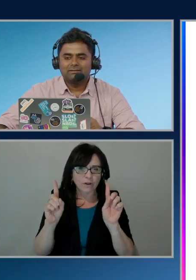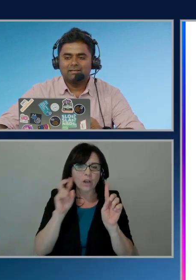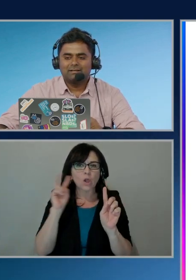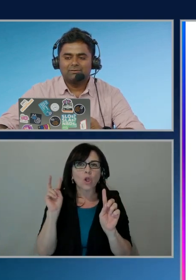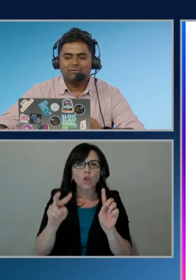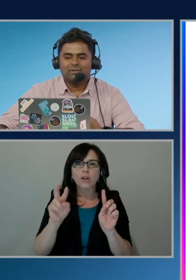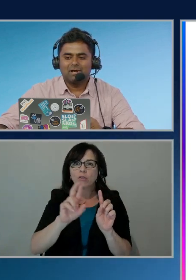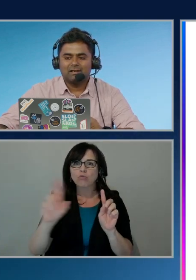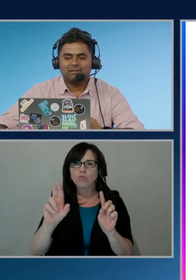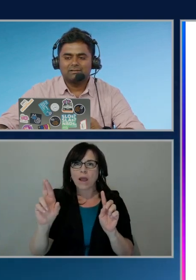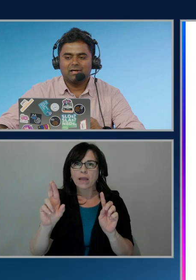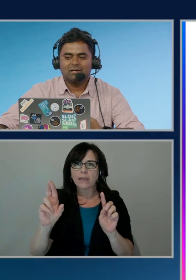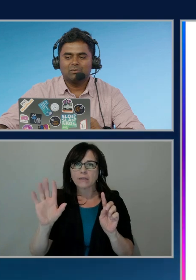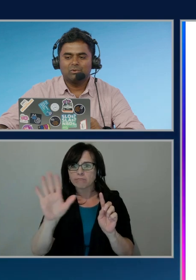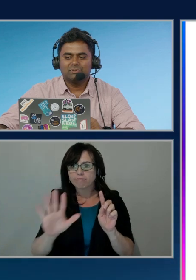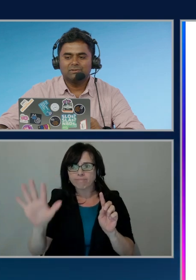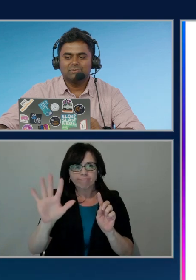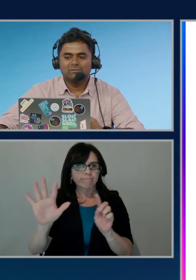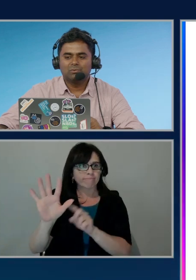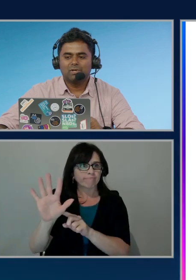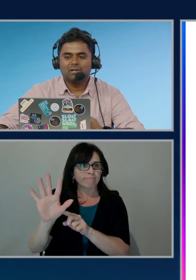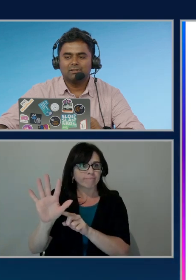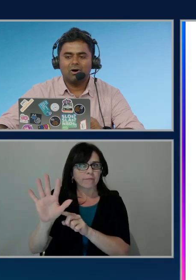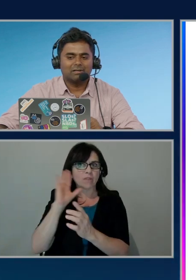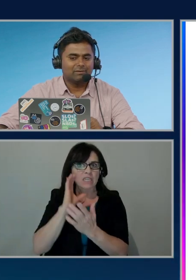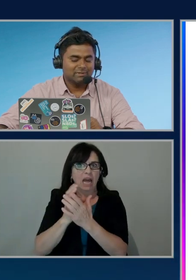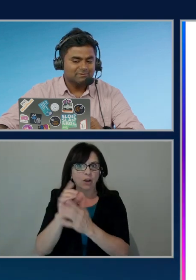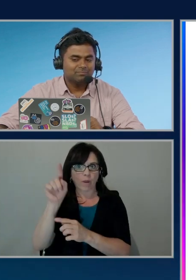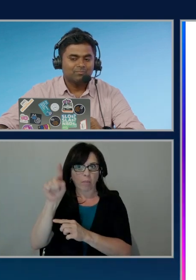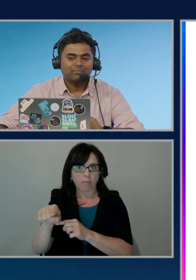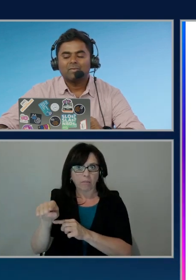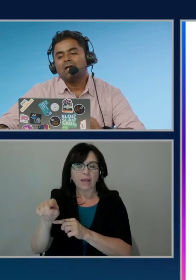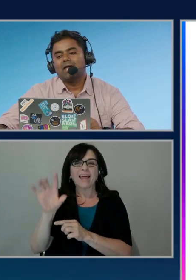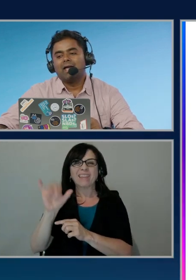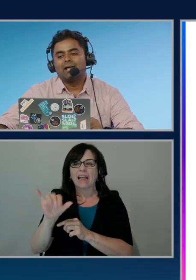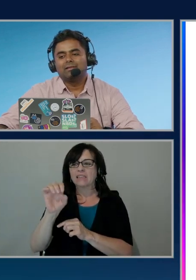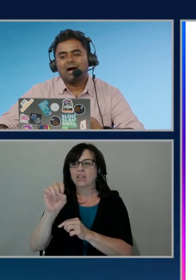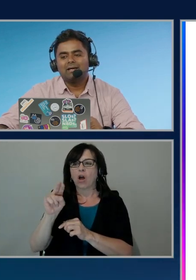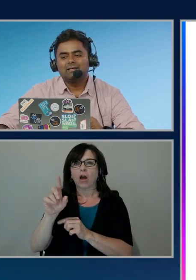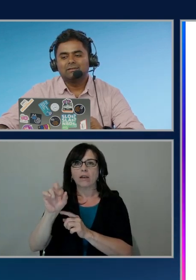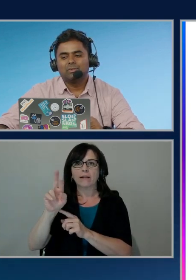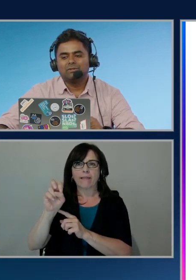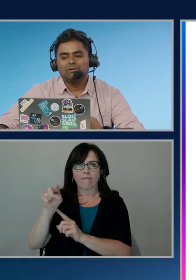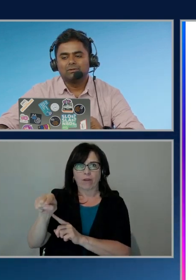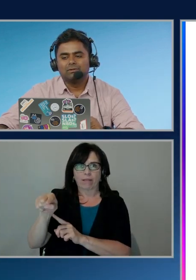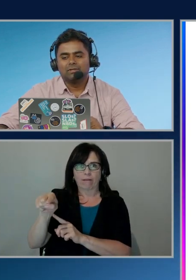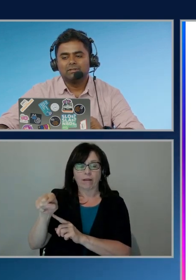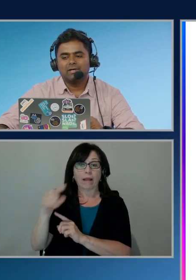right side of the architecture diagram, which is where the enclave is. And the idea is